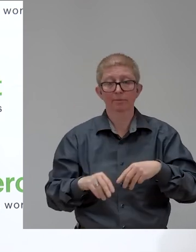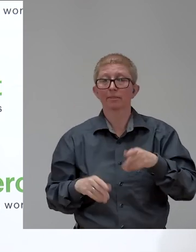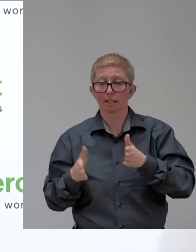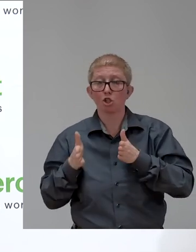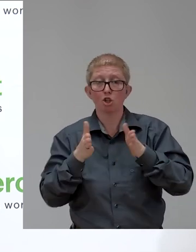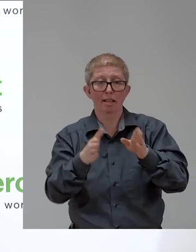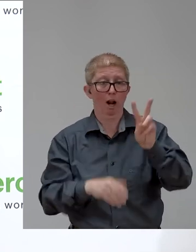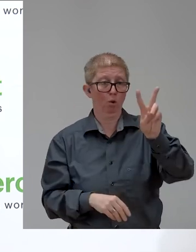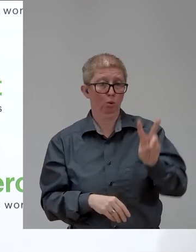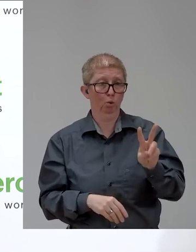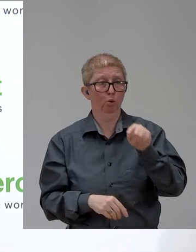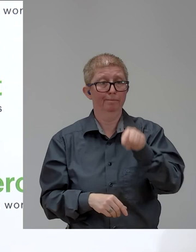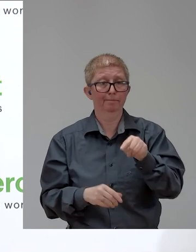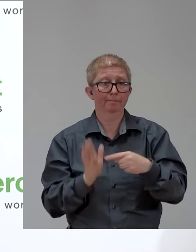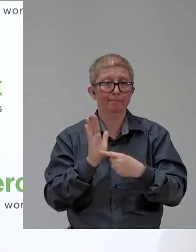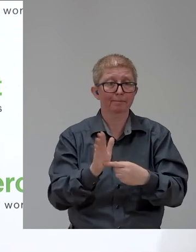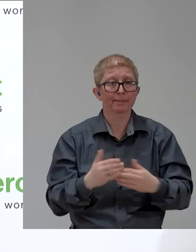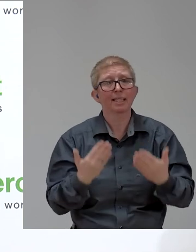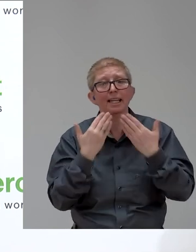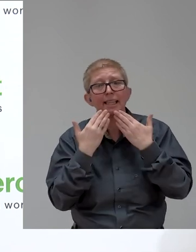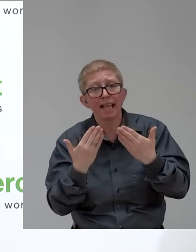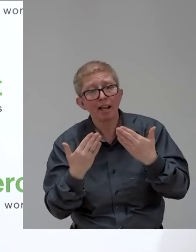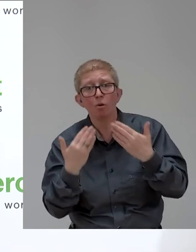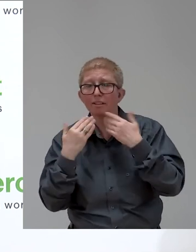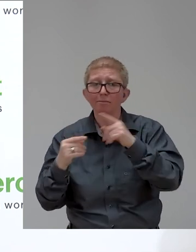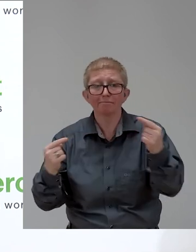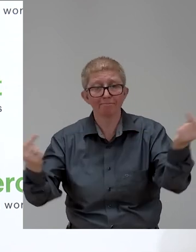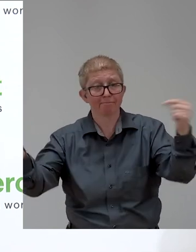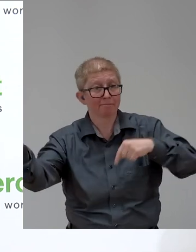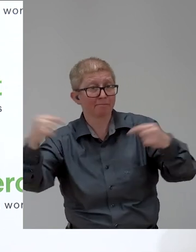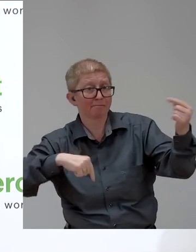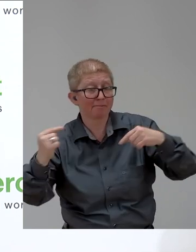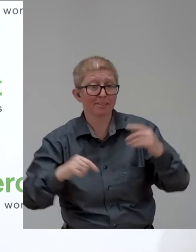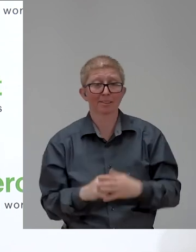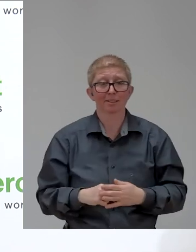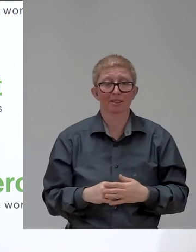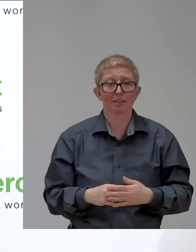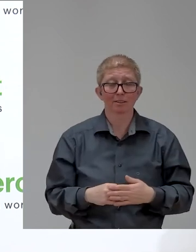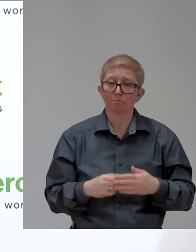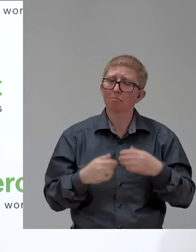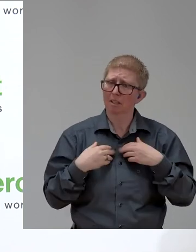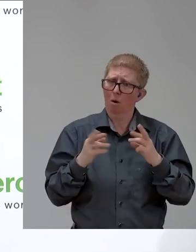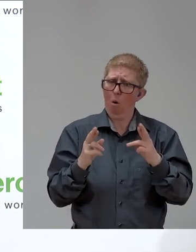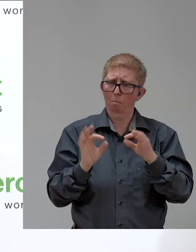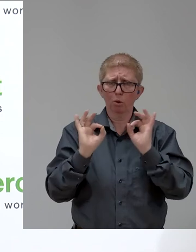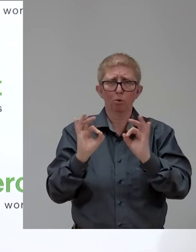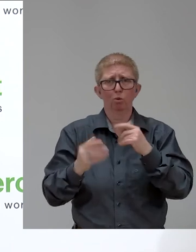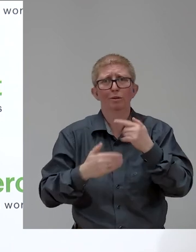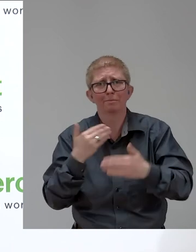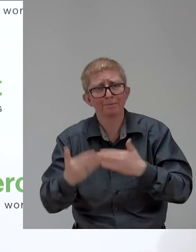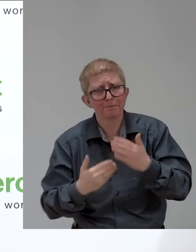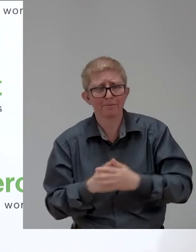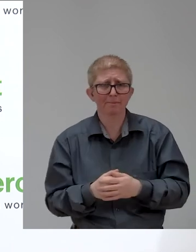for being with us in this session. I wish you all a fantastic, inspiring conference and look forward to seeing you later on.